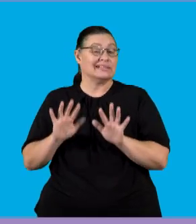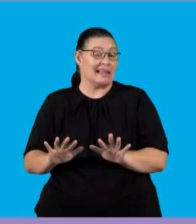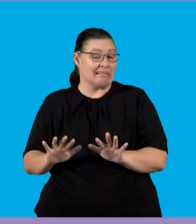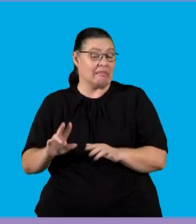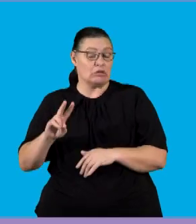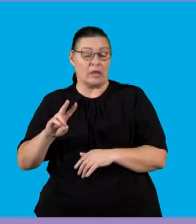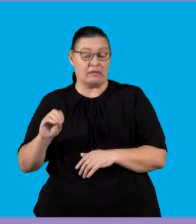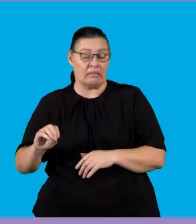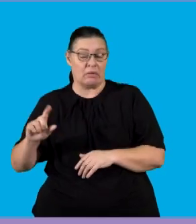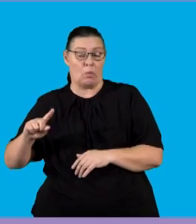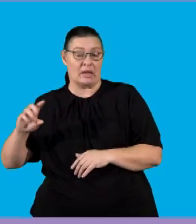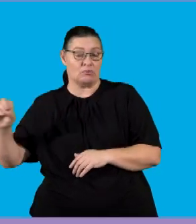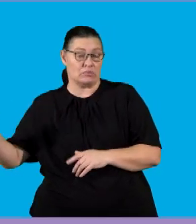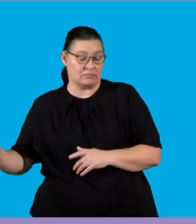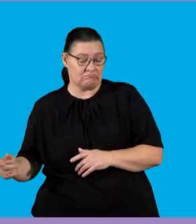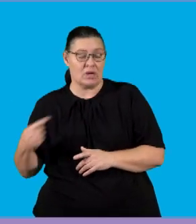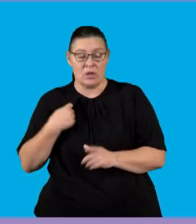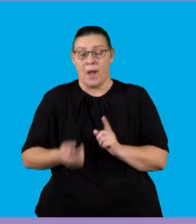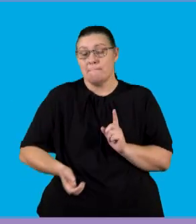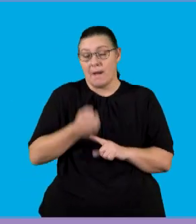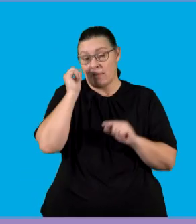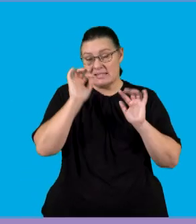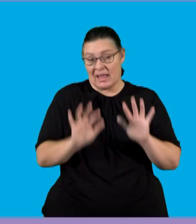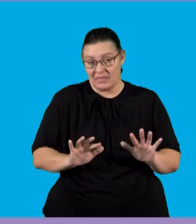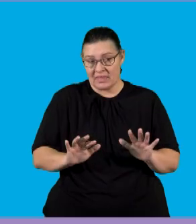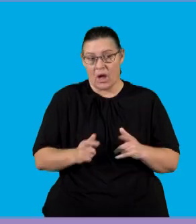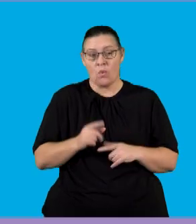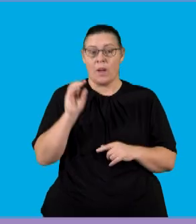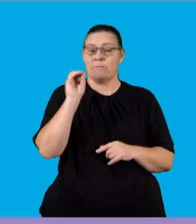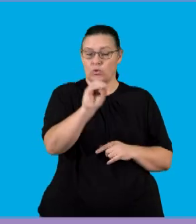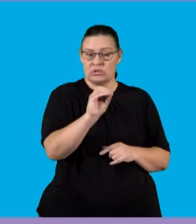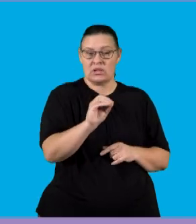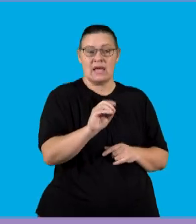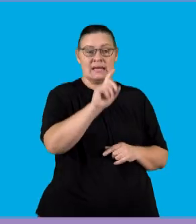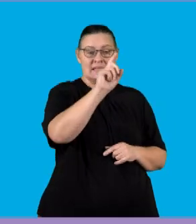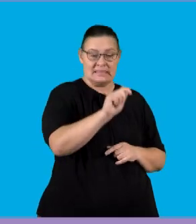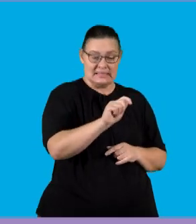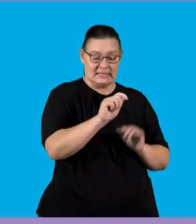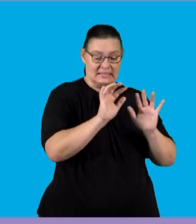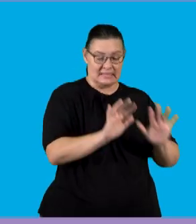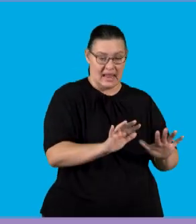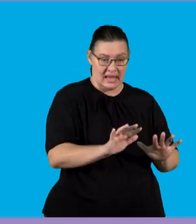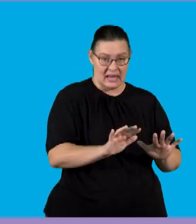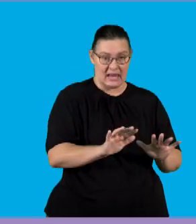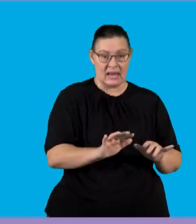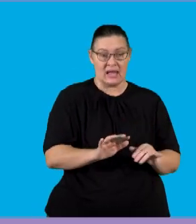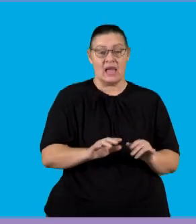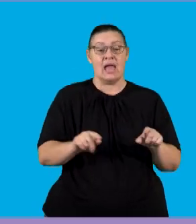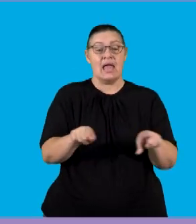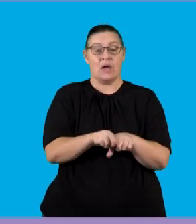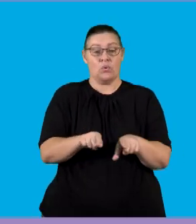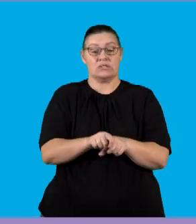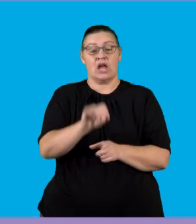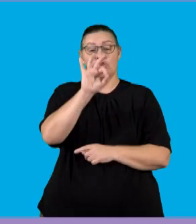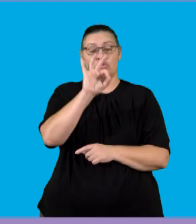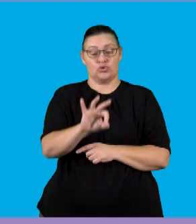the 10th term? So, for us to find the 10th term, we are just going to take that term number and multiply it by 3. That,